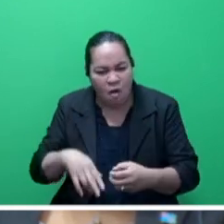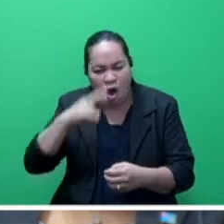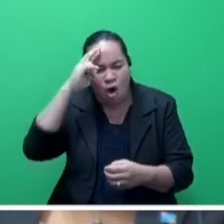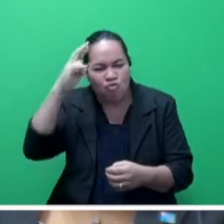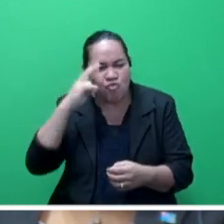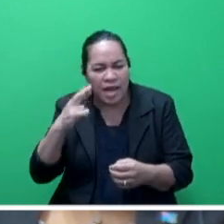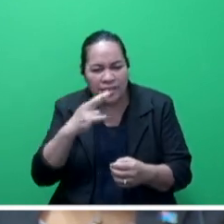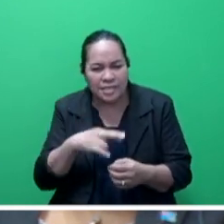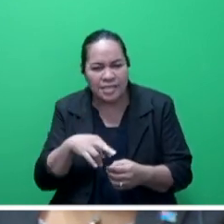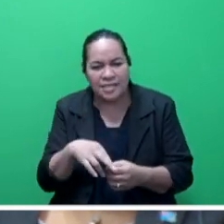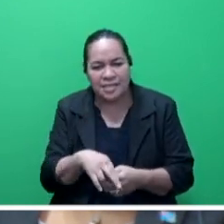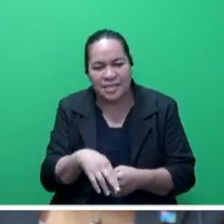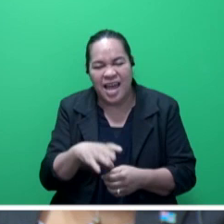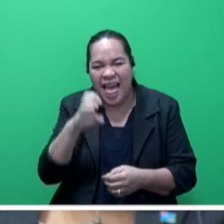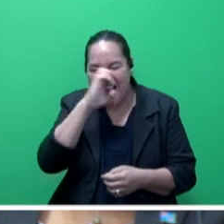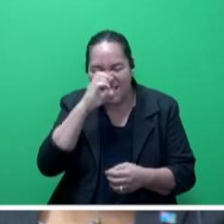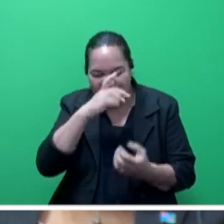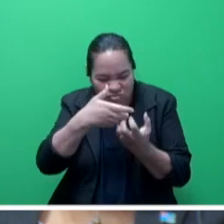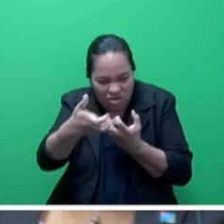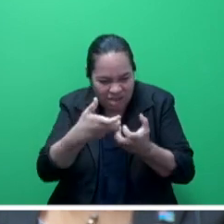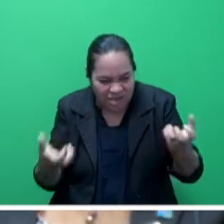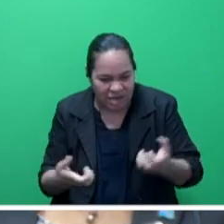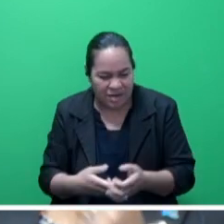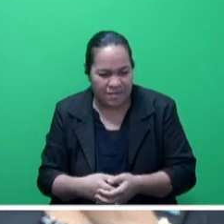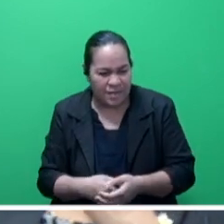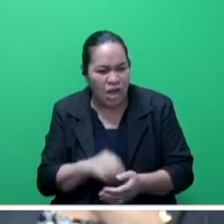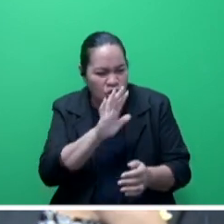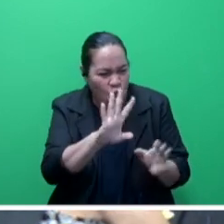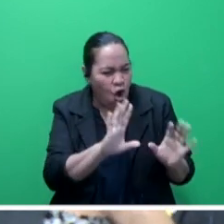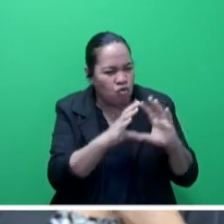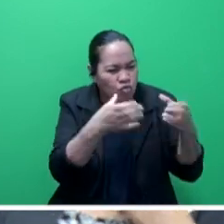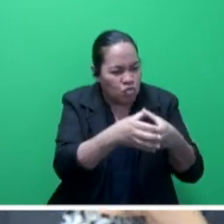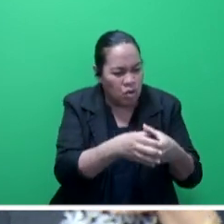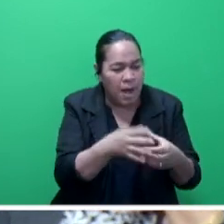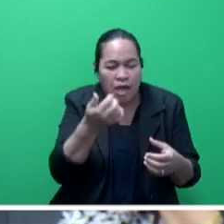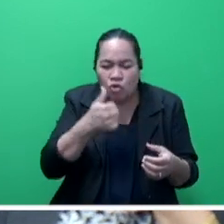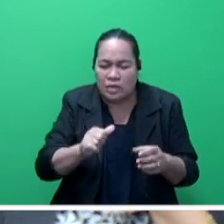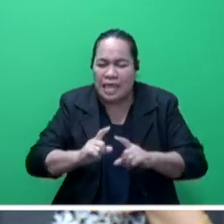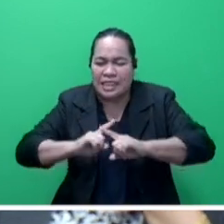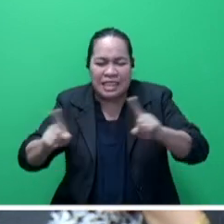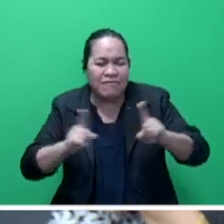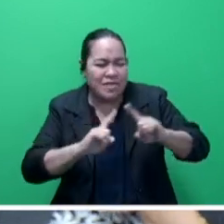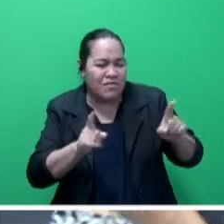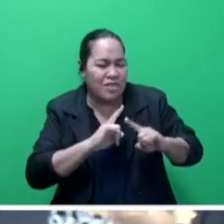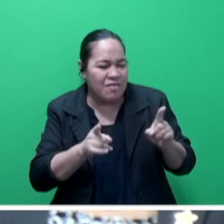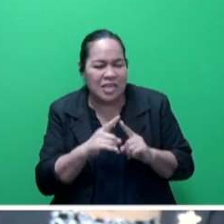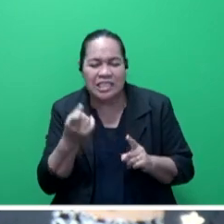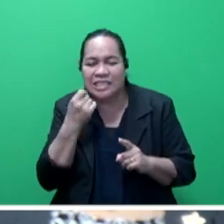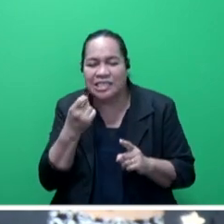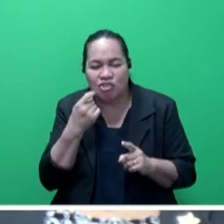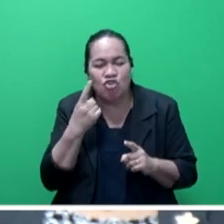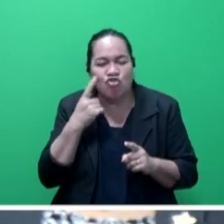Honorable Speaker. The opposition and their associates are using every tactic under the sun to